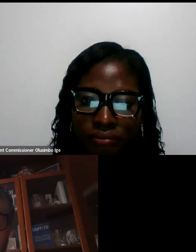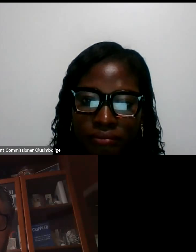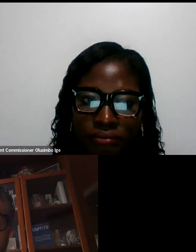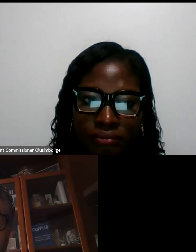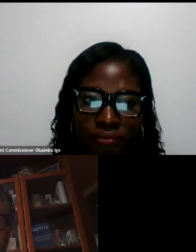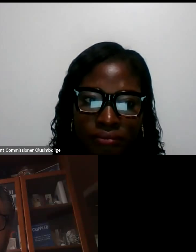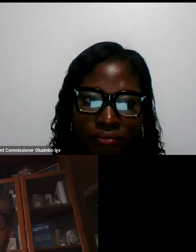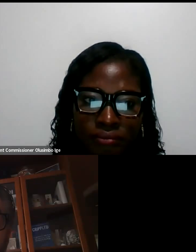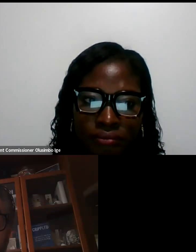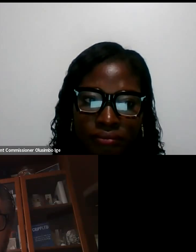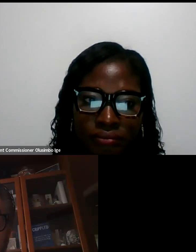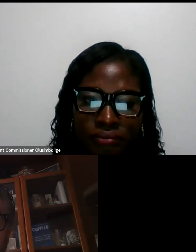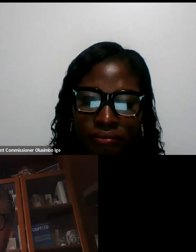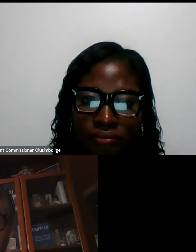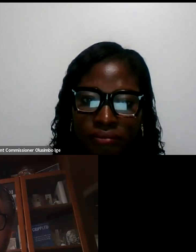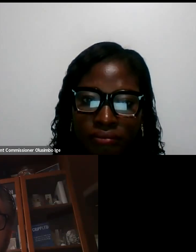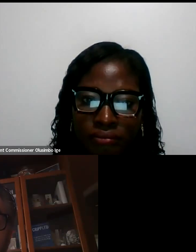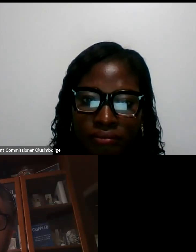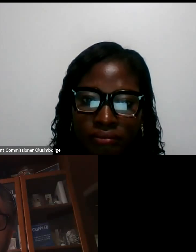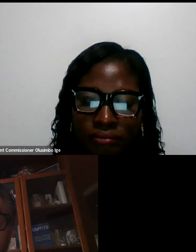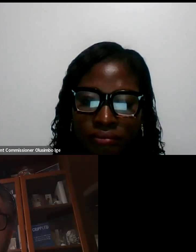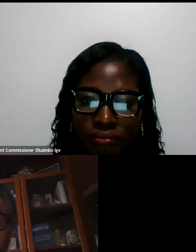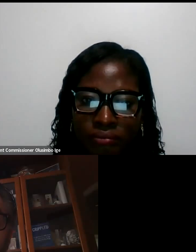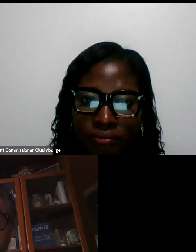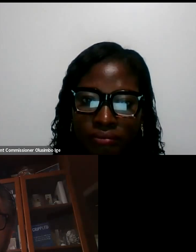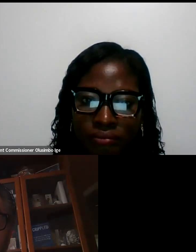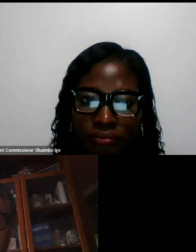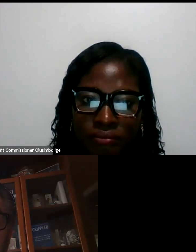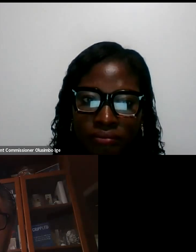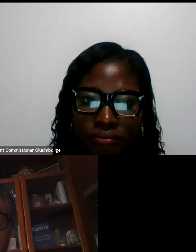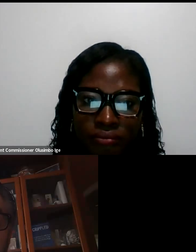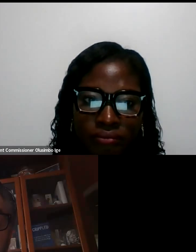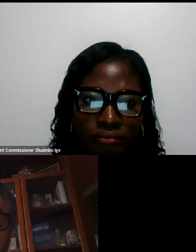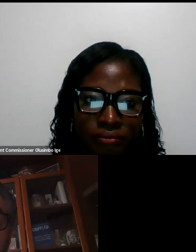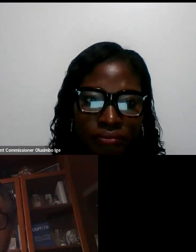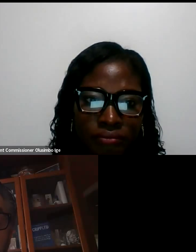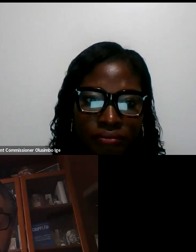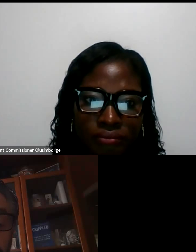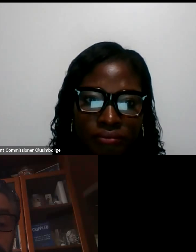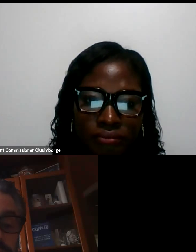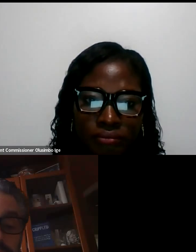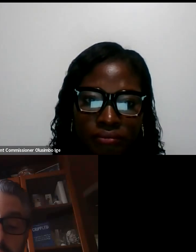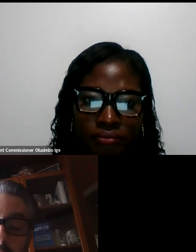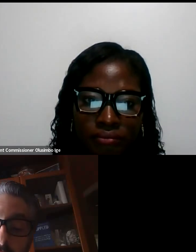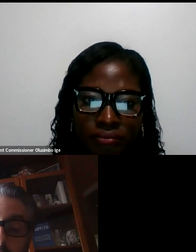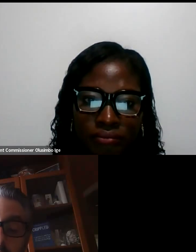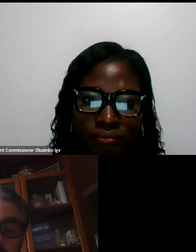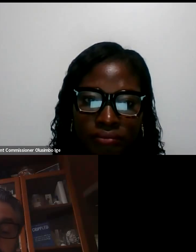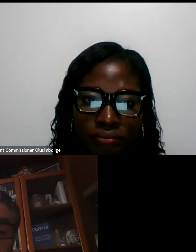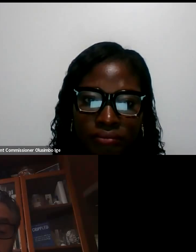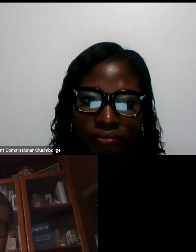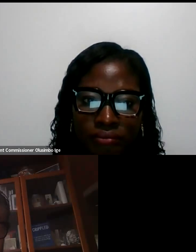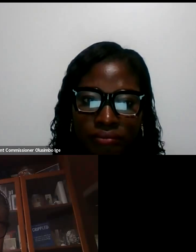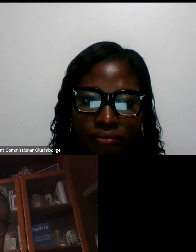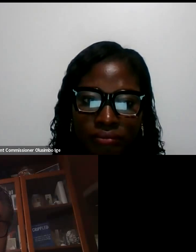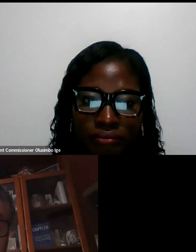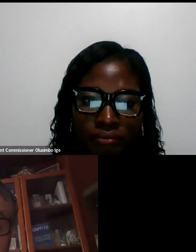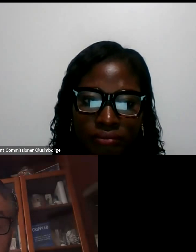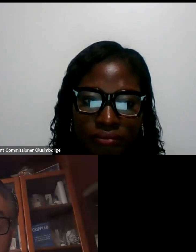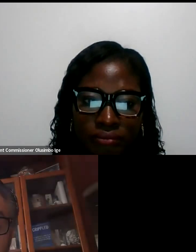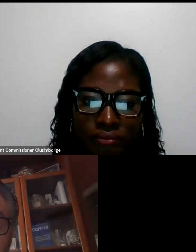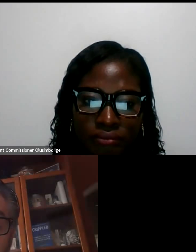646-396-5830. Visit our website or our social media at NYC Disabilities. It's a